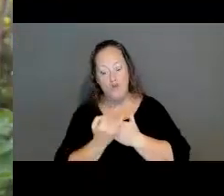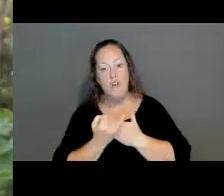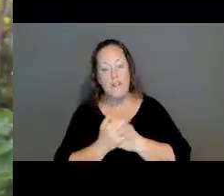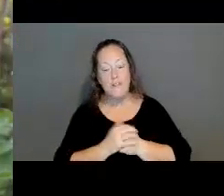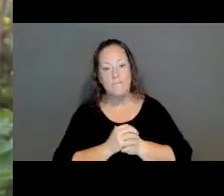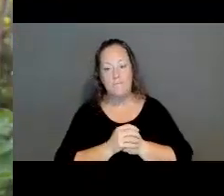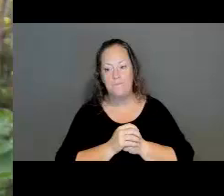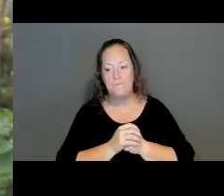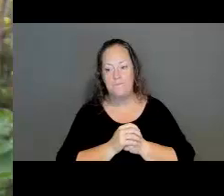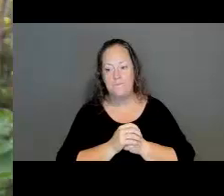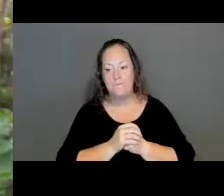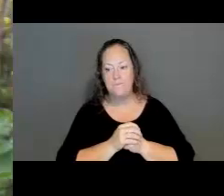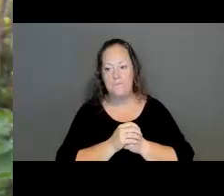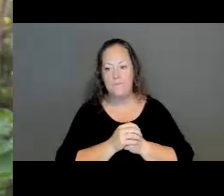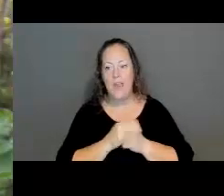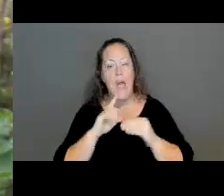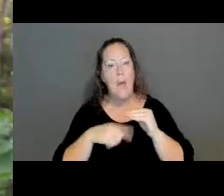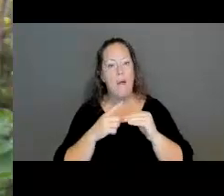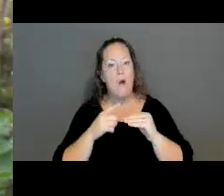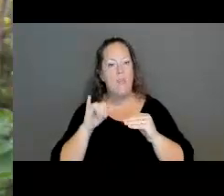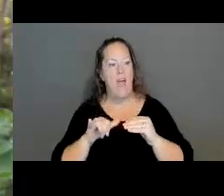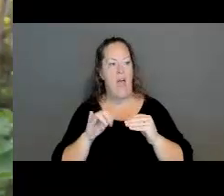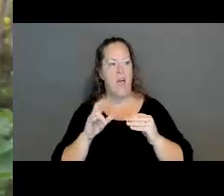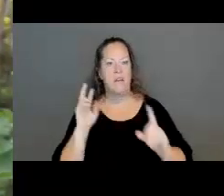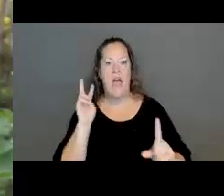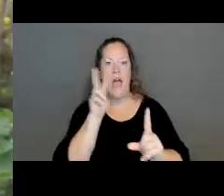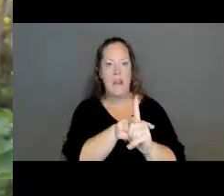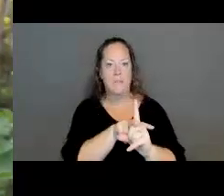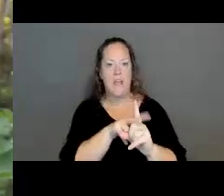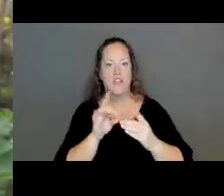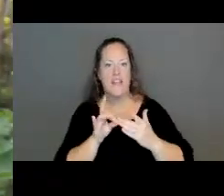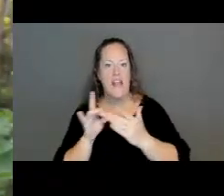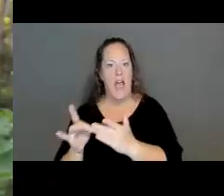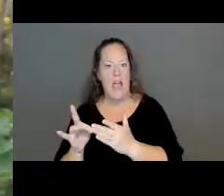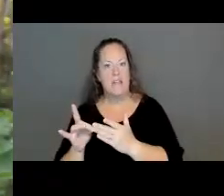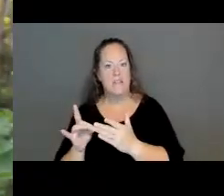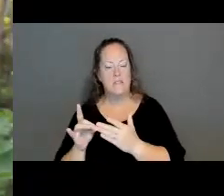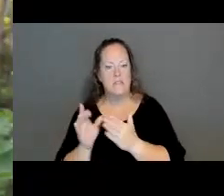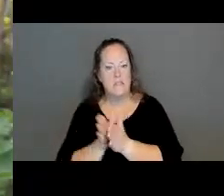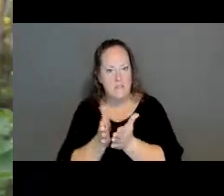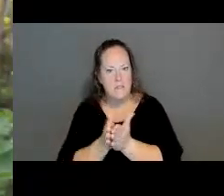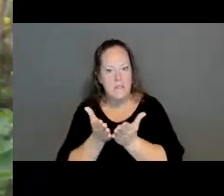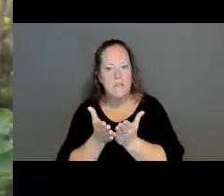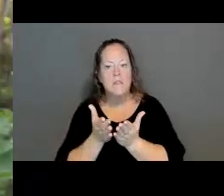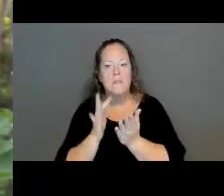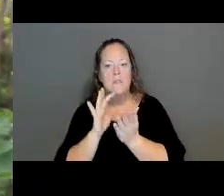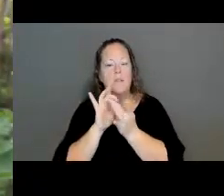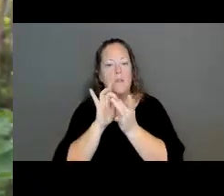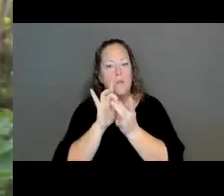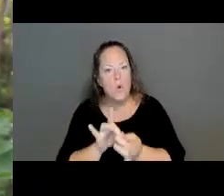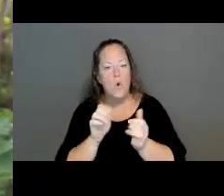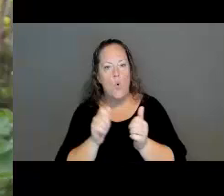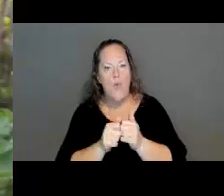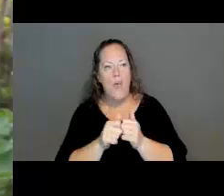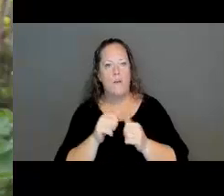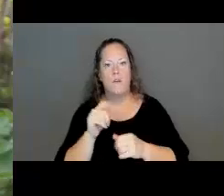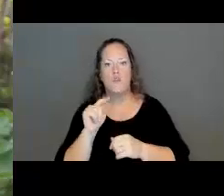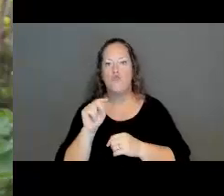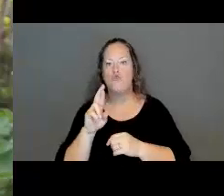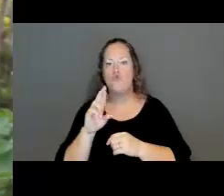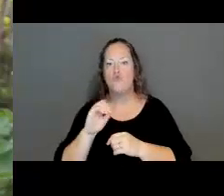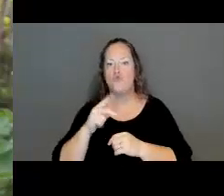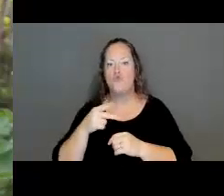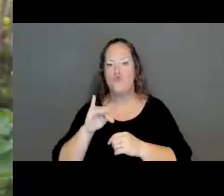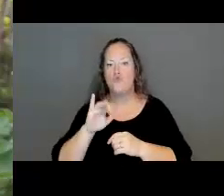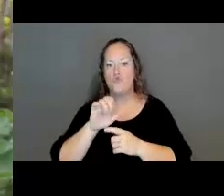about the adaptation guides regarding tropical farms and